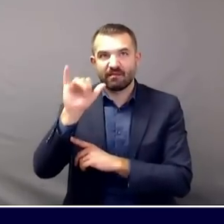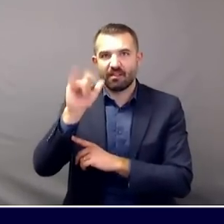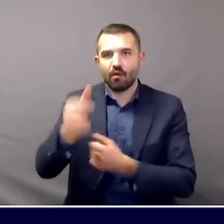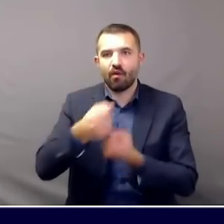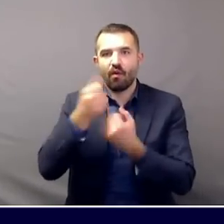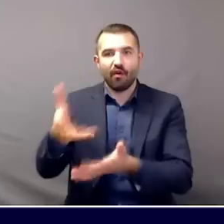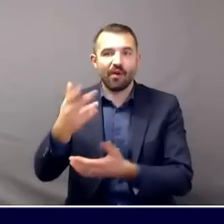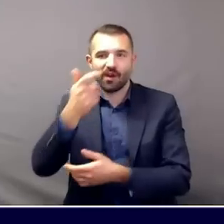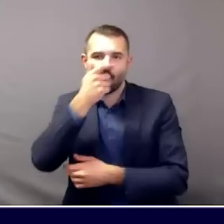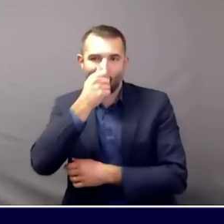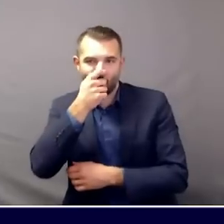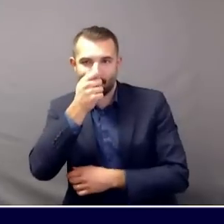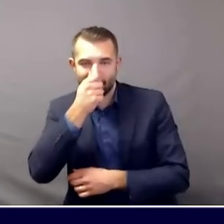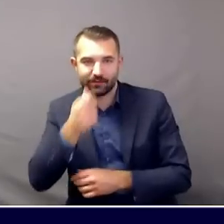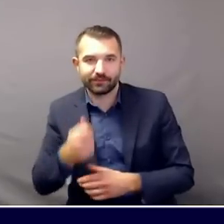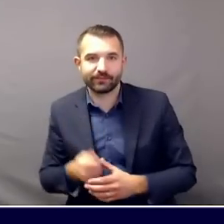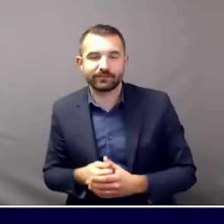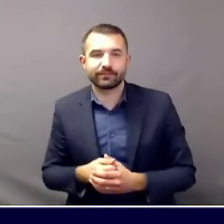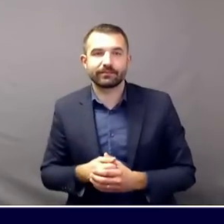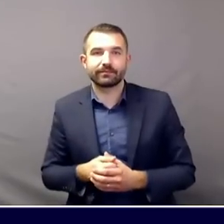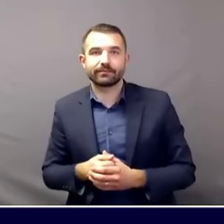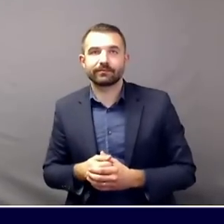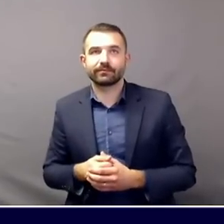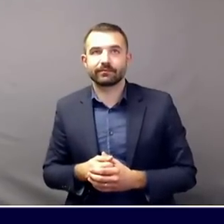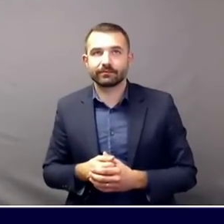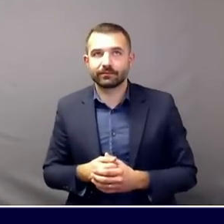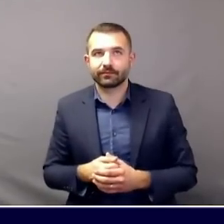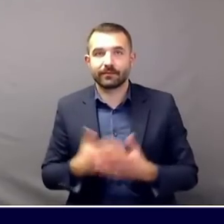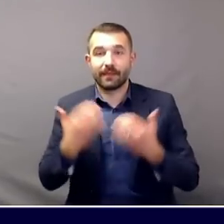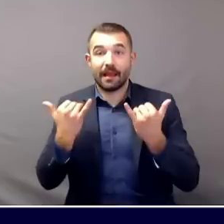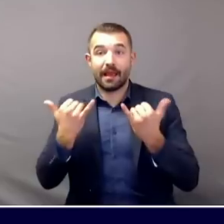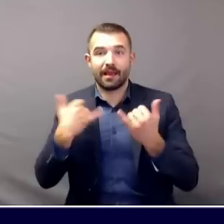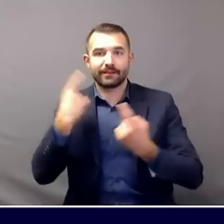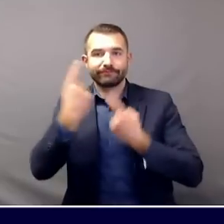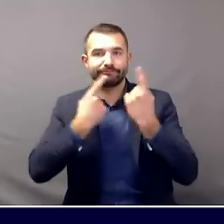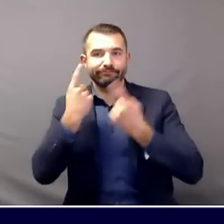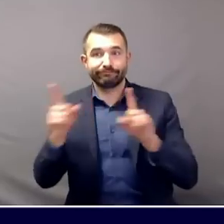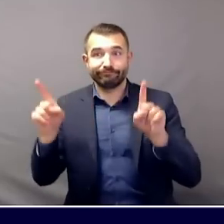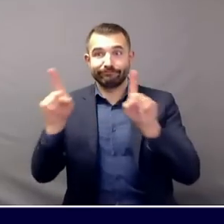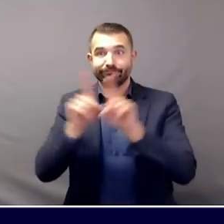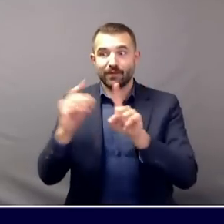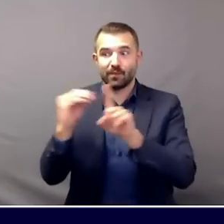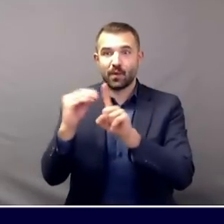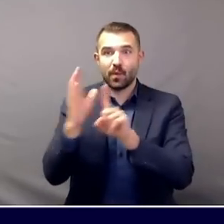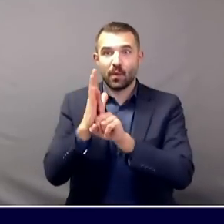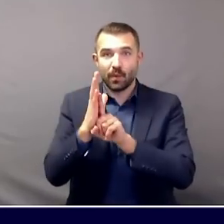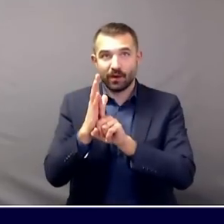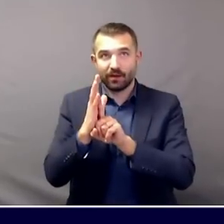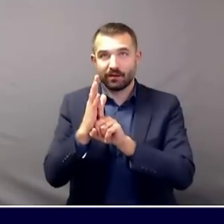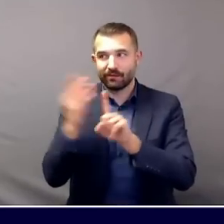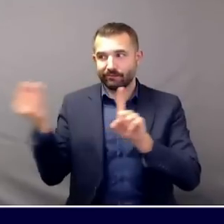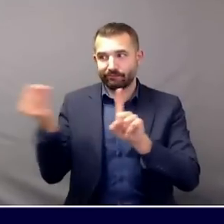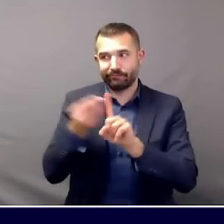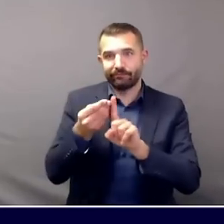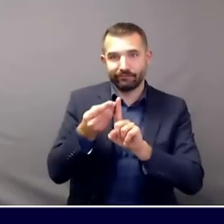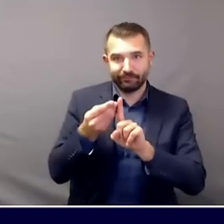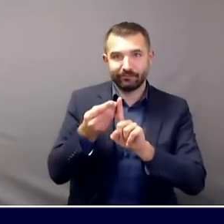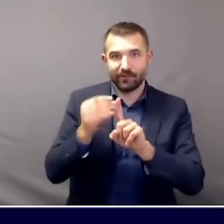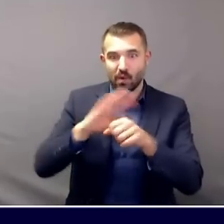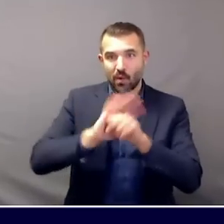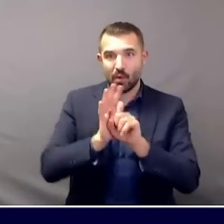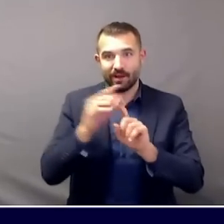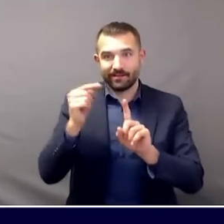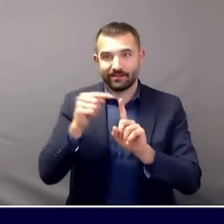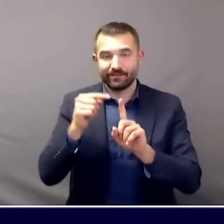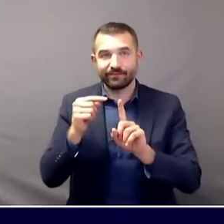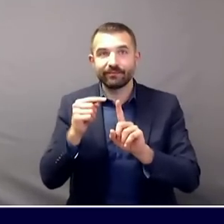is exposed and now has symptoms, we've got to answer a difficult question of whether we think that might be the